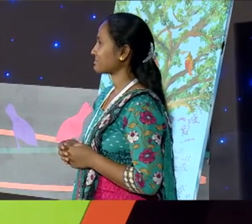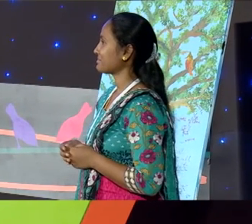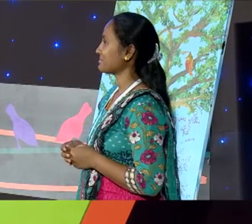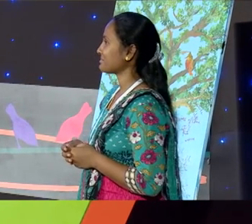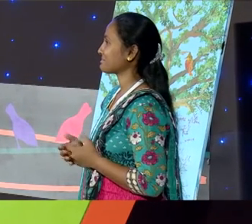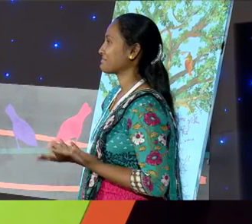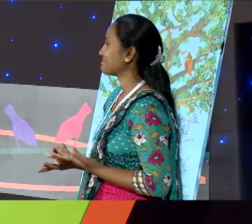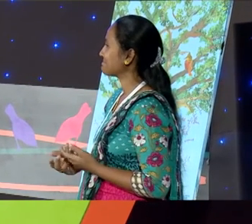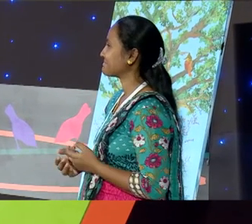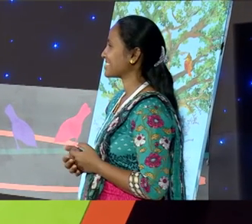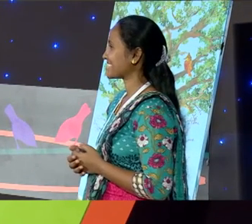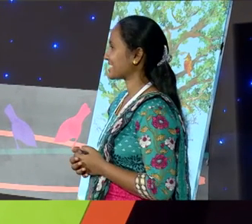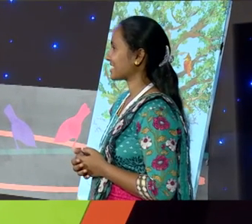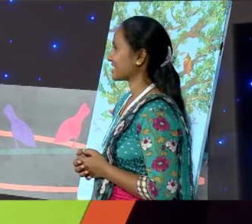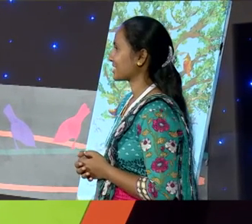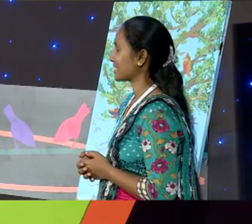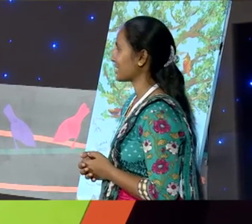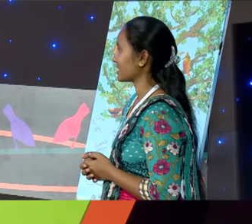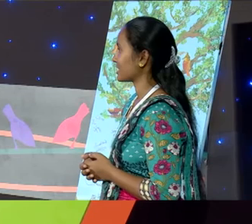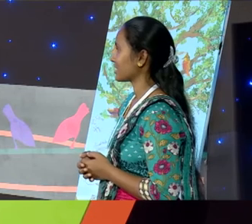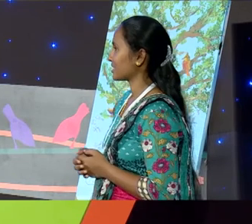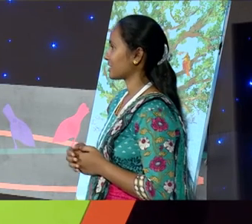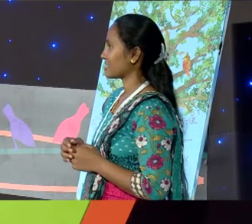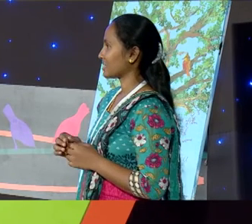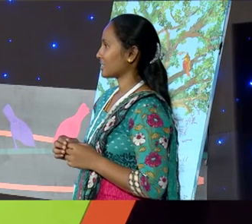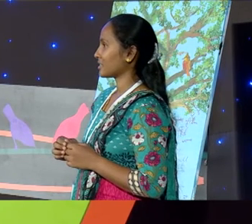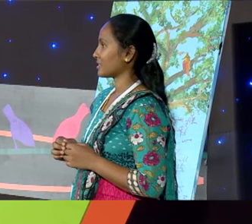However, most normal schools, unfortunately, did not know really how to react